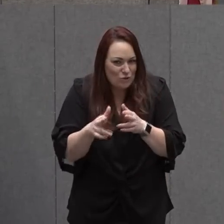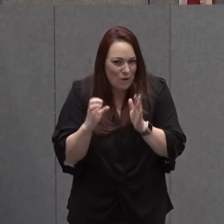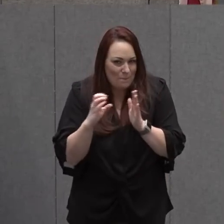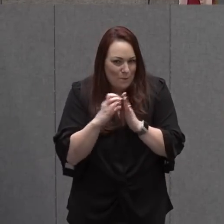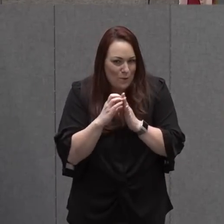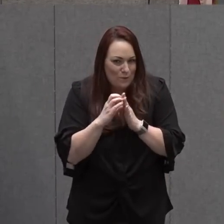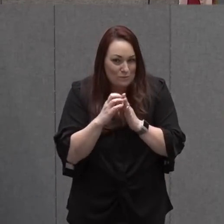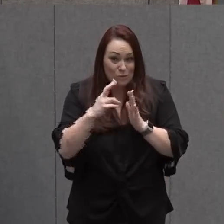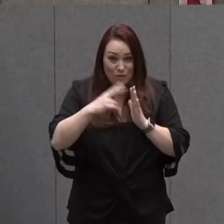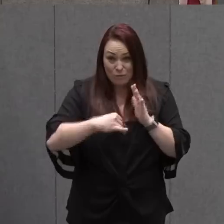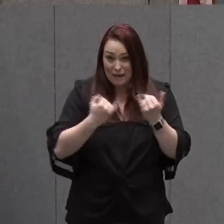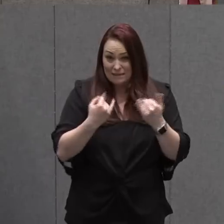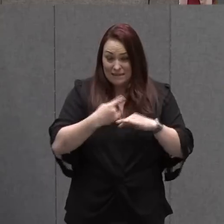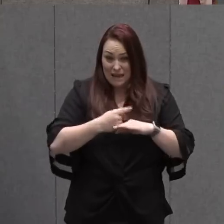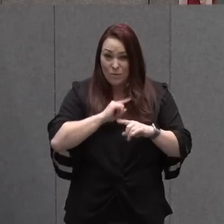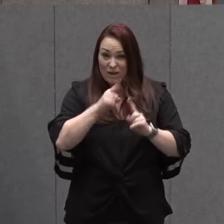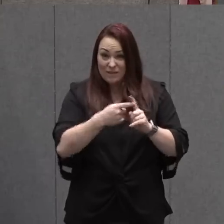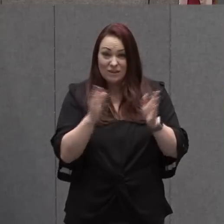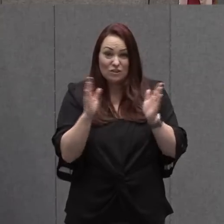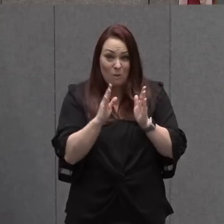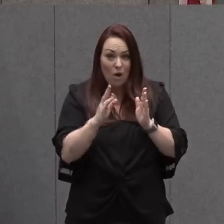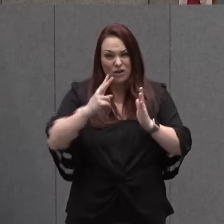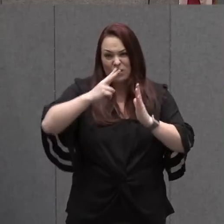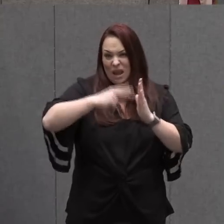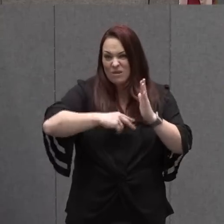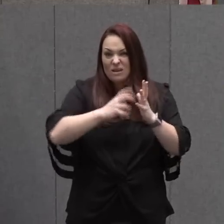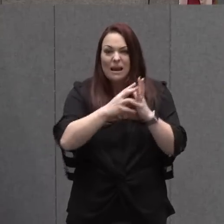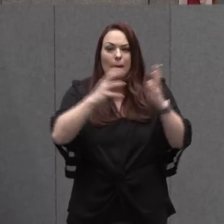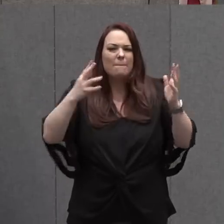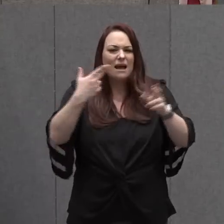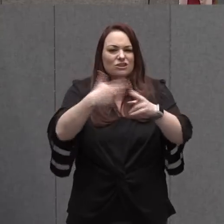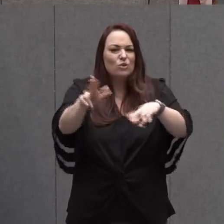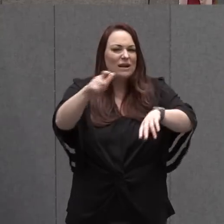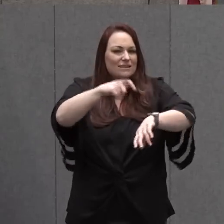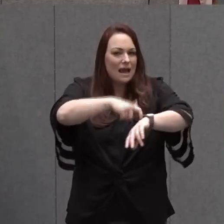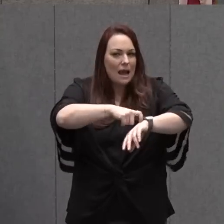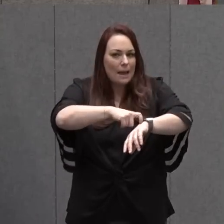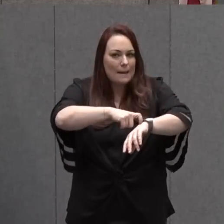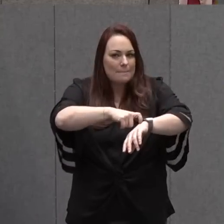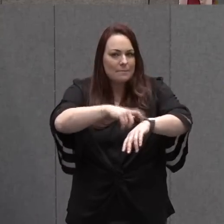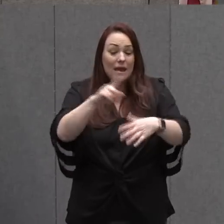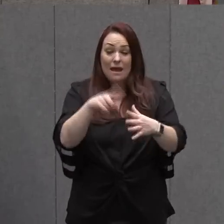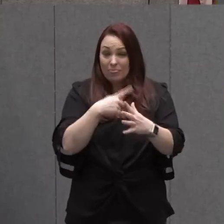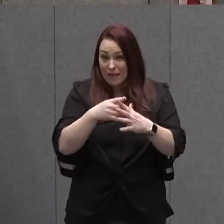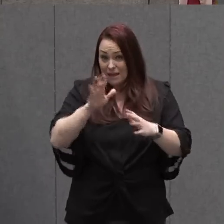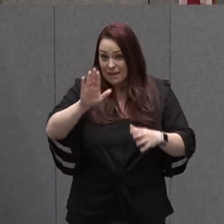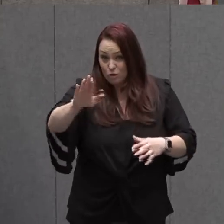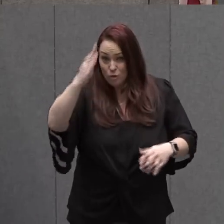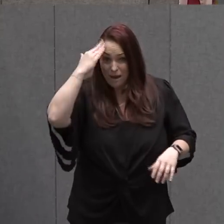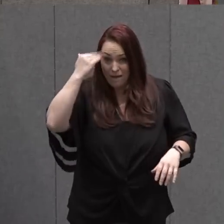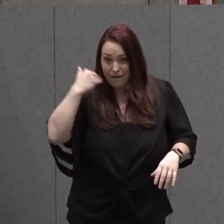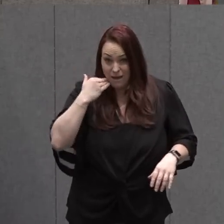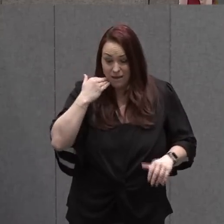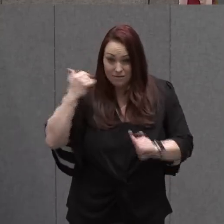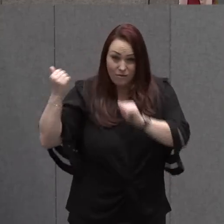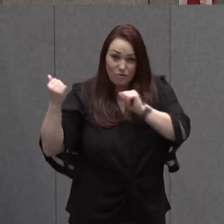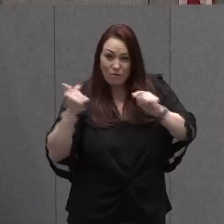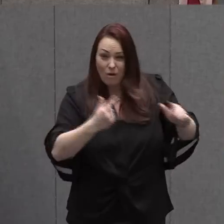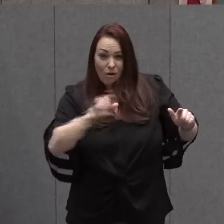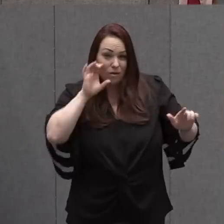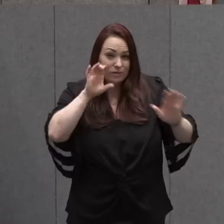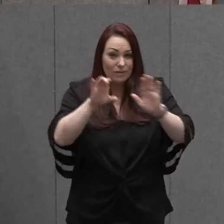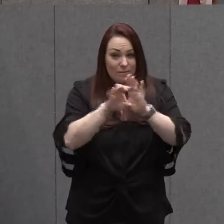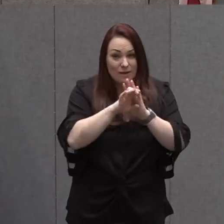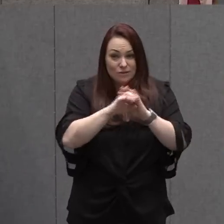today. When they're small like that, you can read a whole bunch in a short time, and then in your head are all the pictures